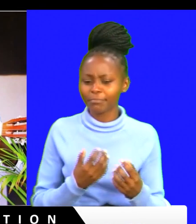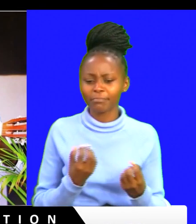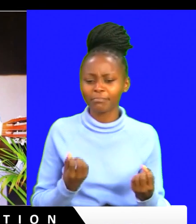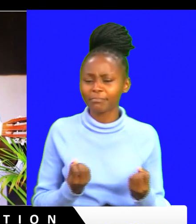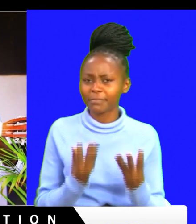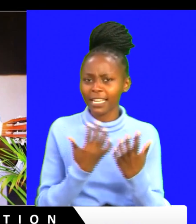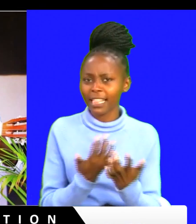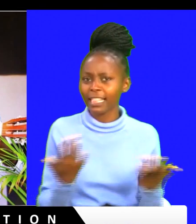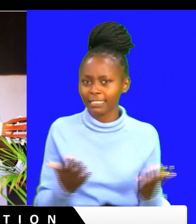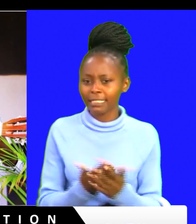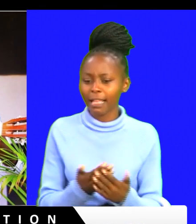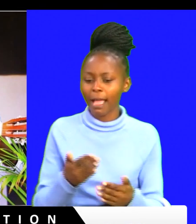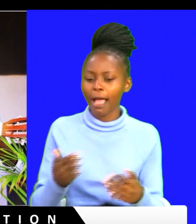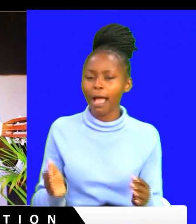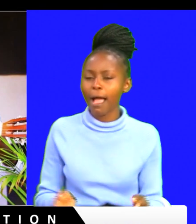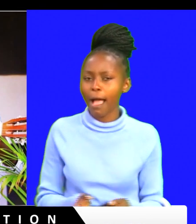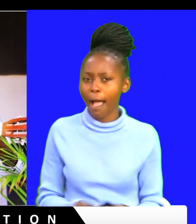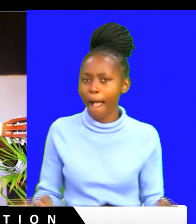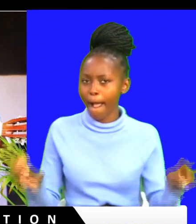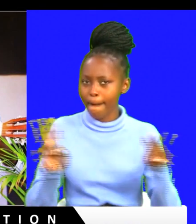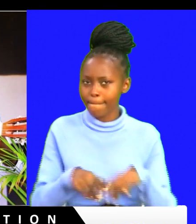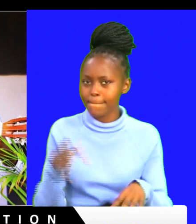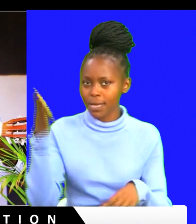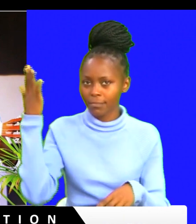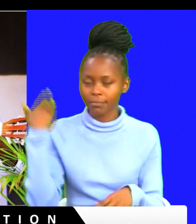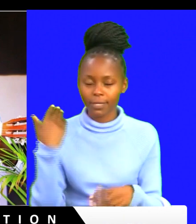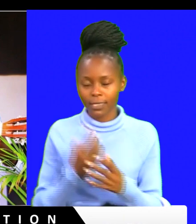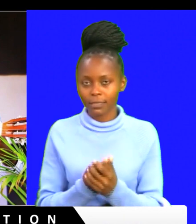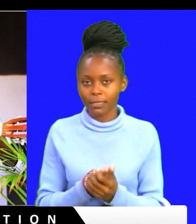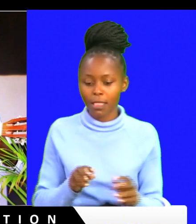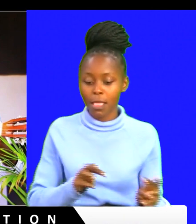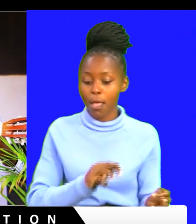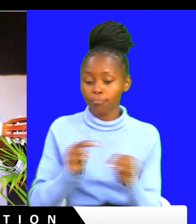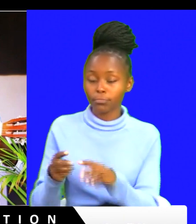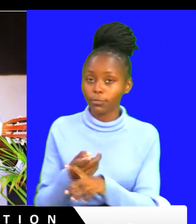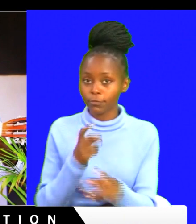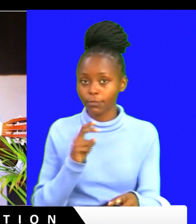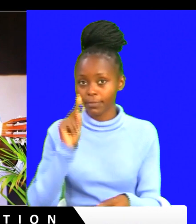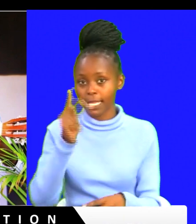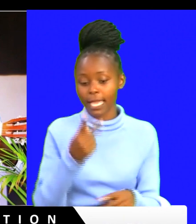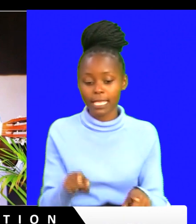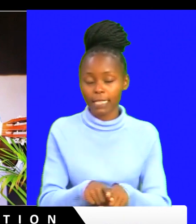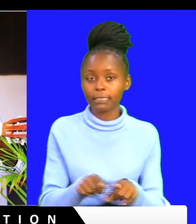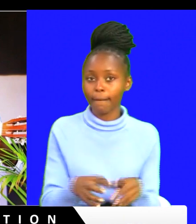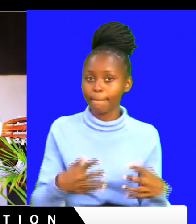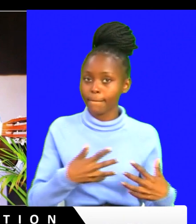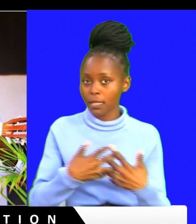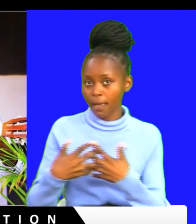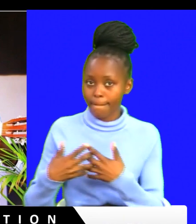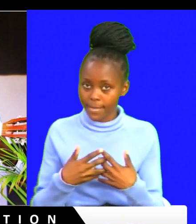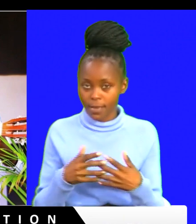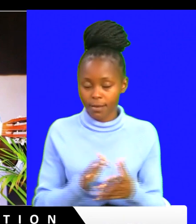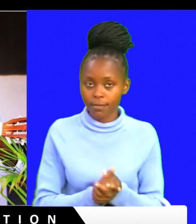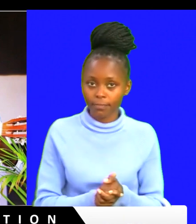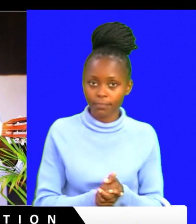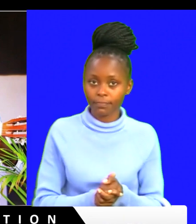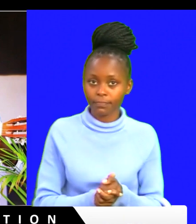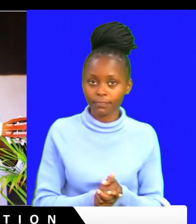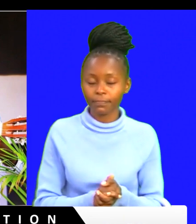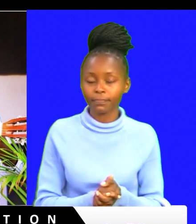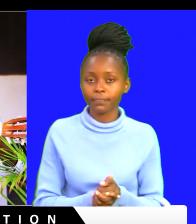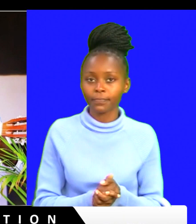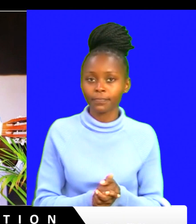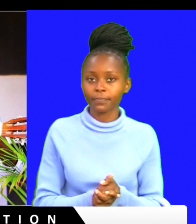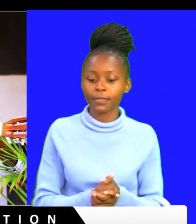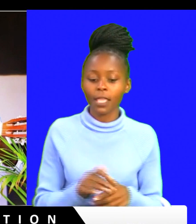they moved from Kenya, and then I guess they moved to US. So that was another thing, kusikia venye how he's articulating himself right now.